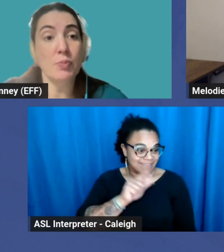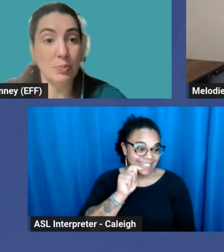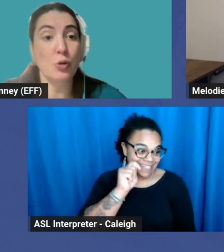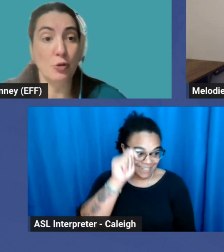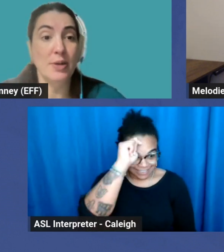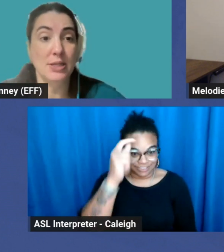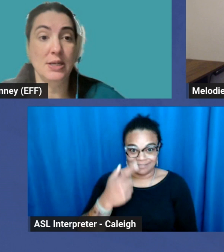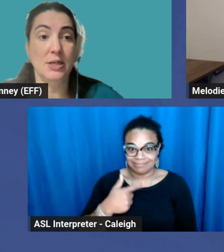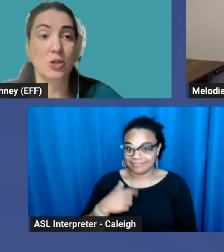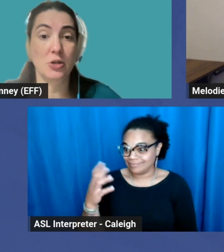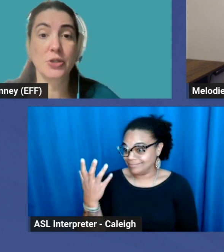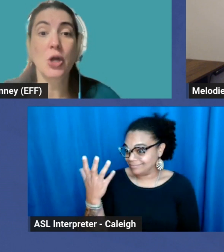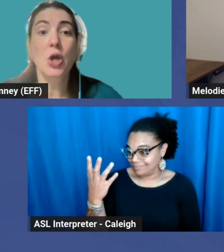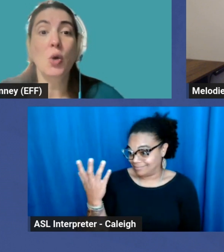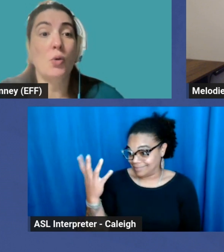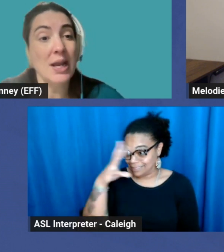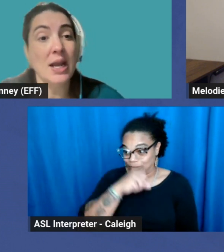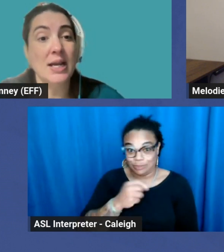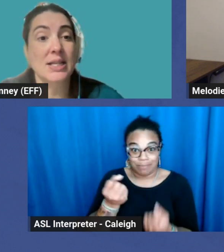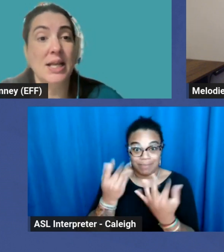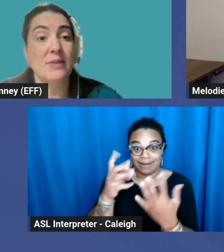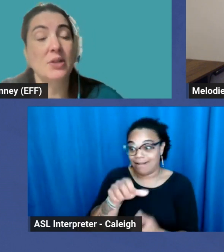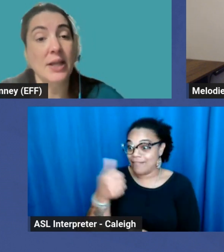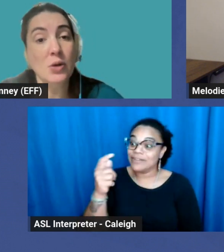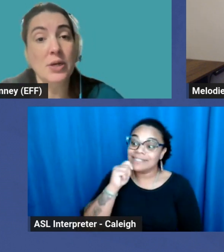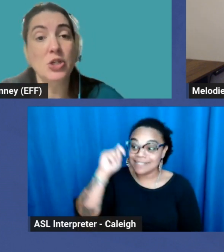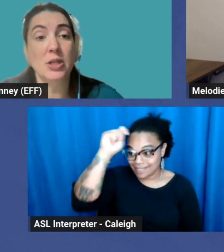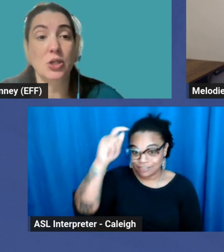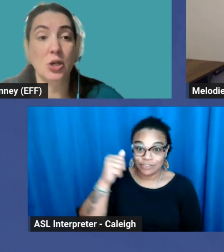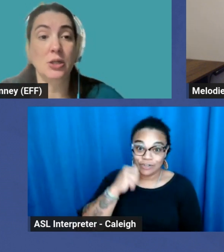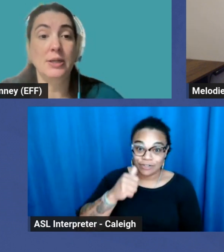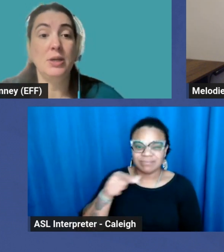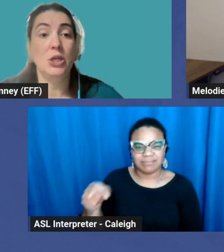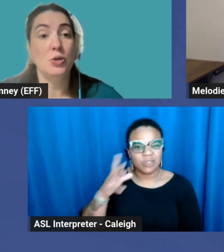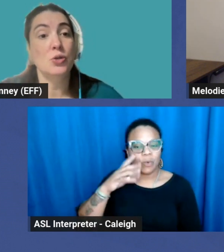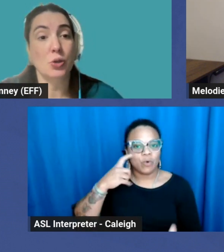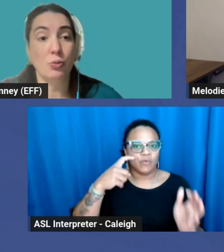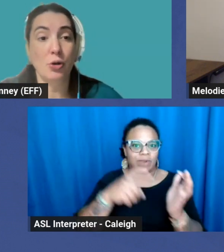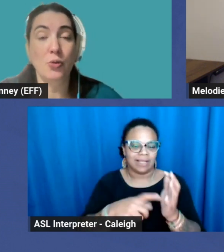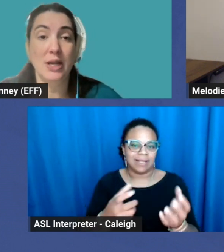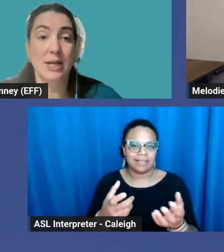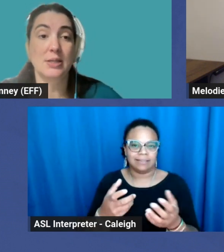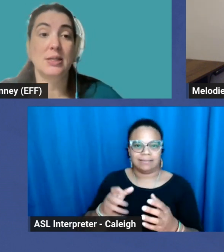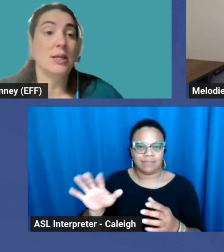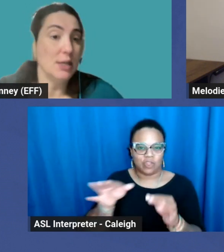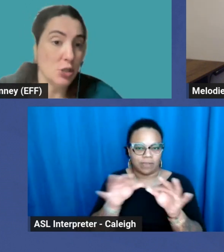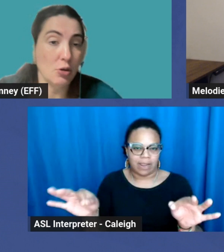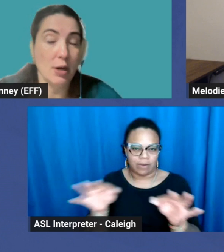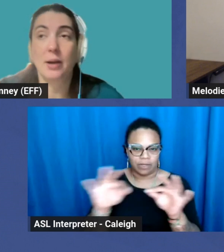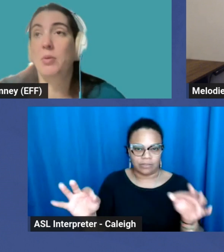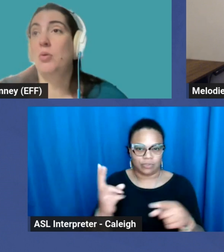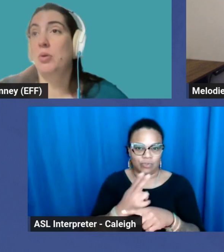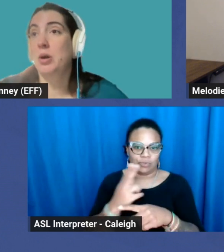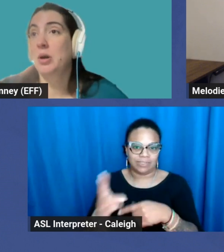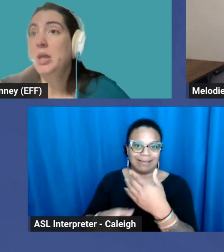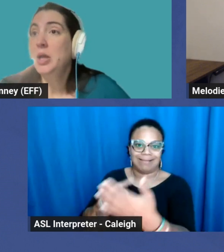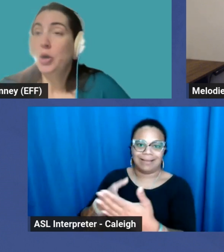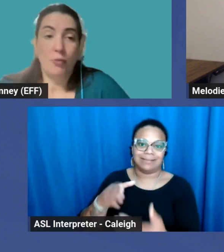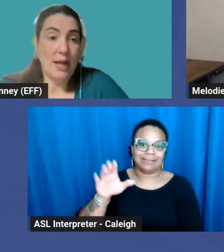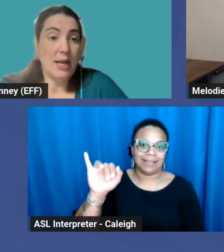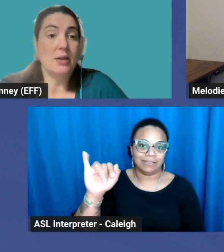many other people who have been teenage girls will recognize a lot of the language that is currently being used and thrown against Instagram